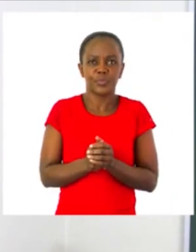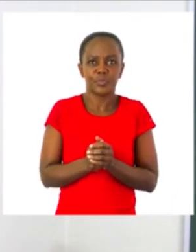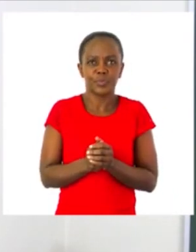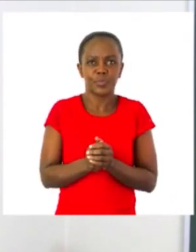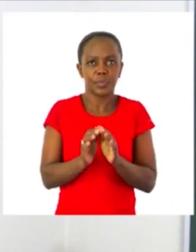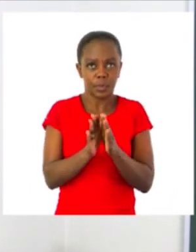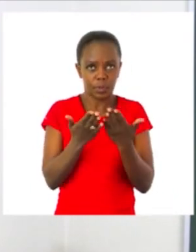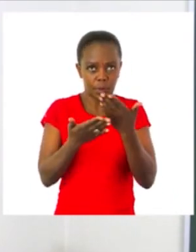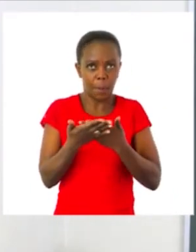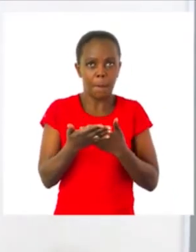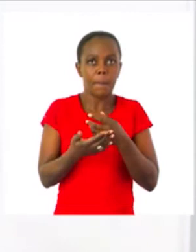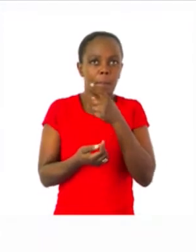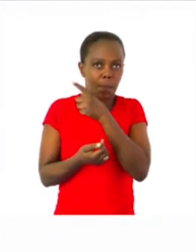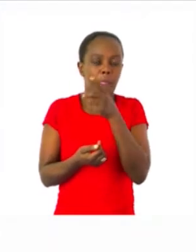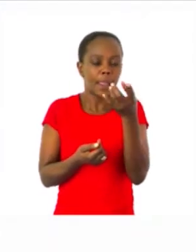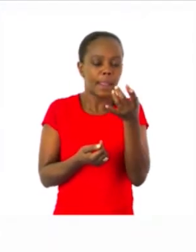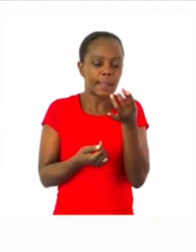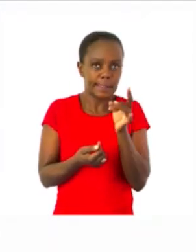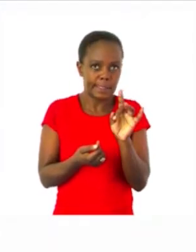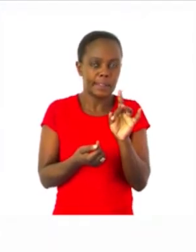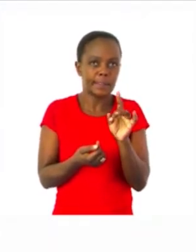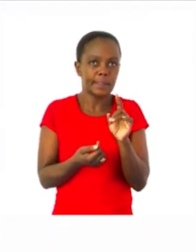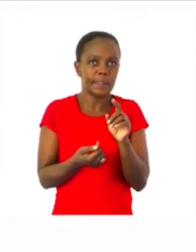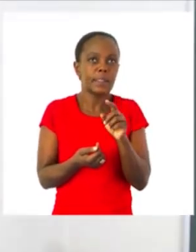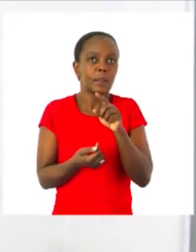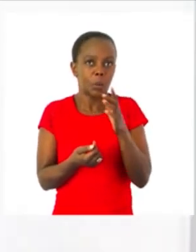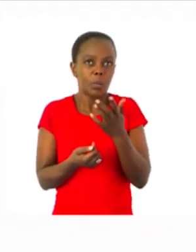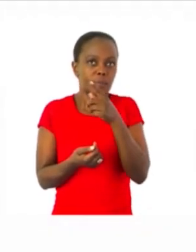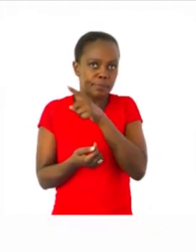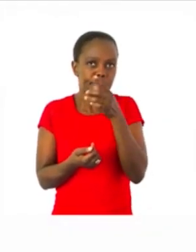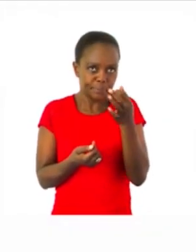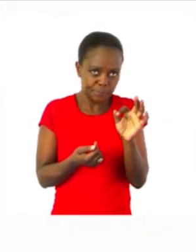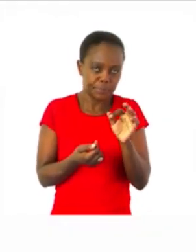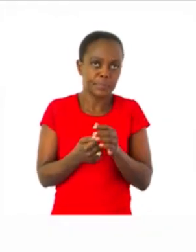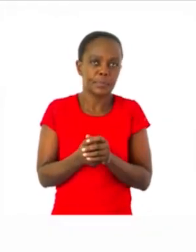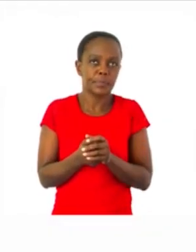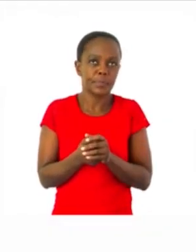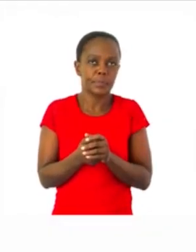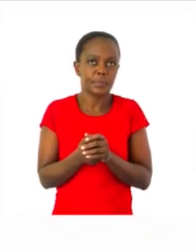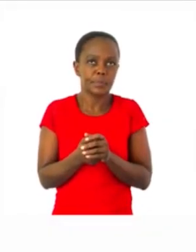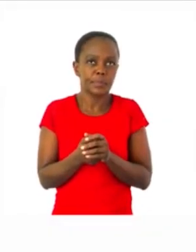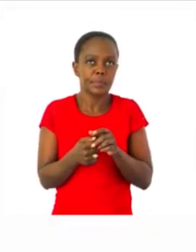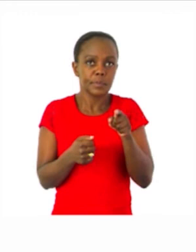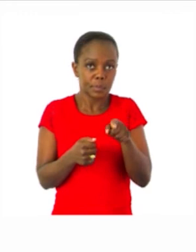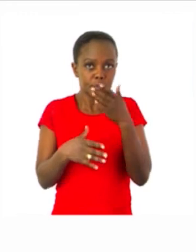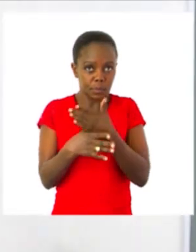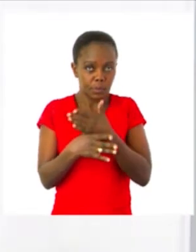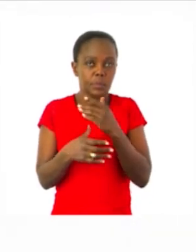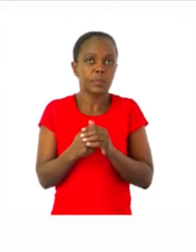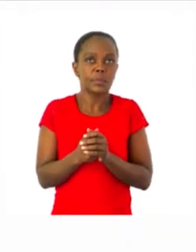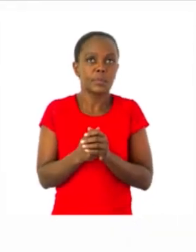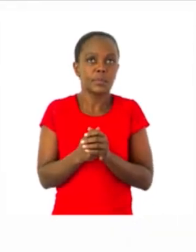our pages to page 18 and 19. On this exercise, we are going